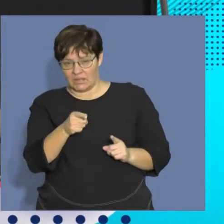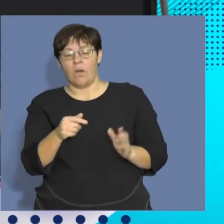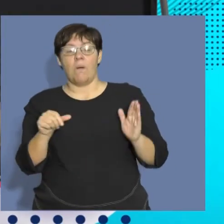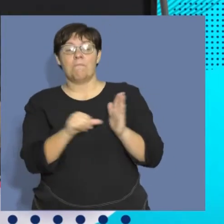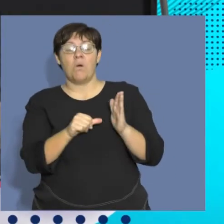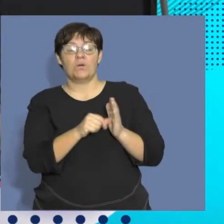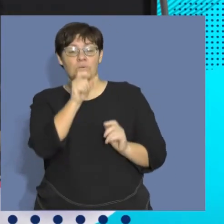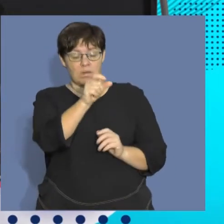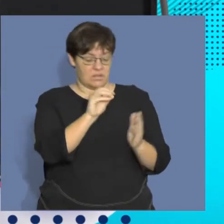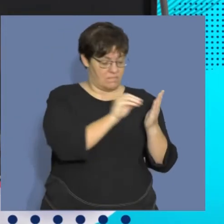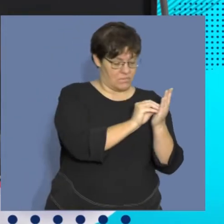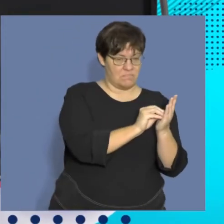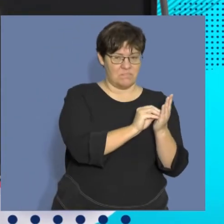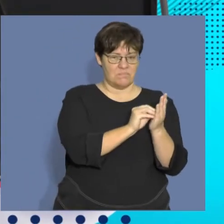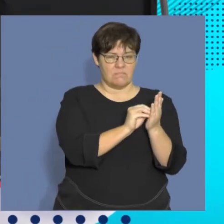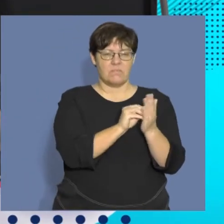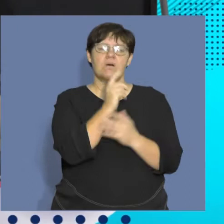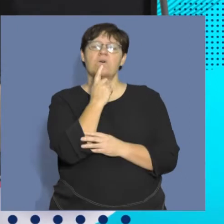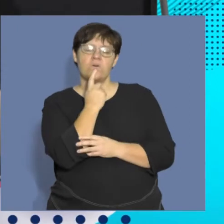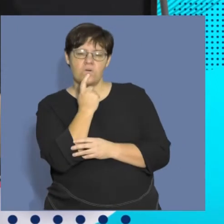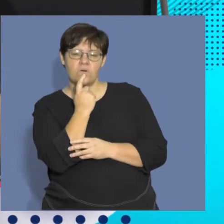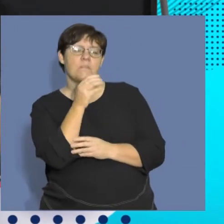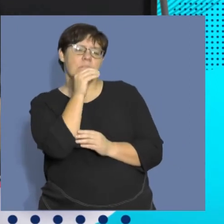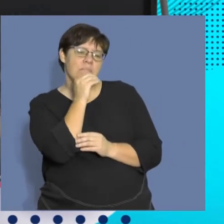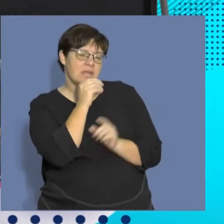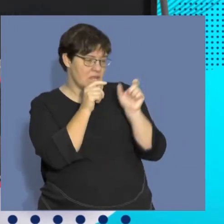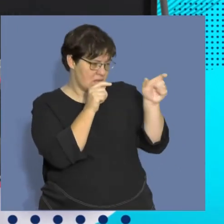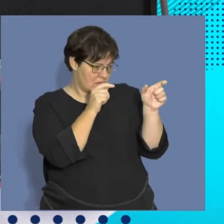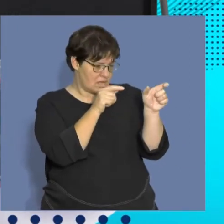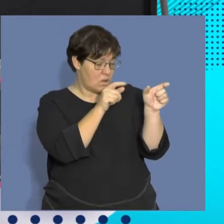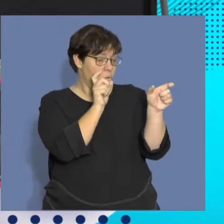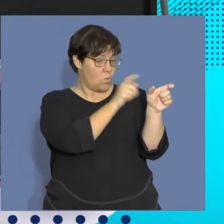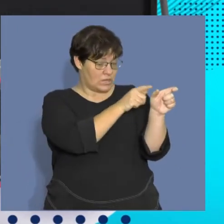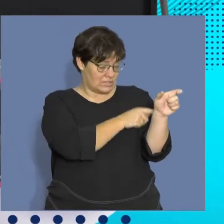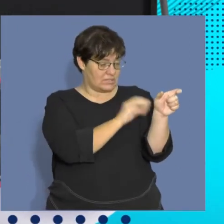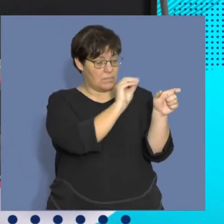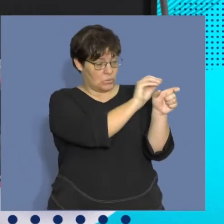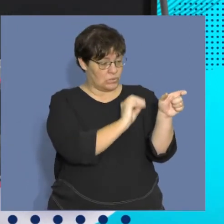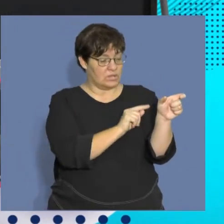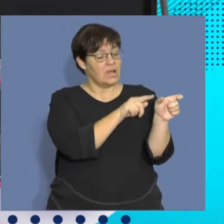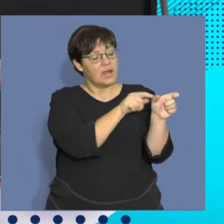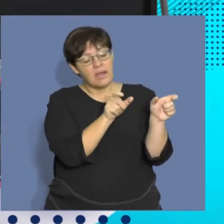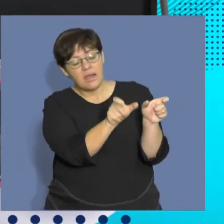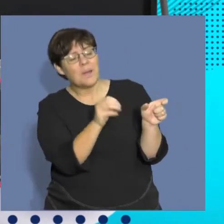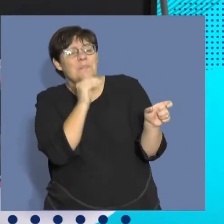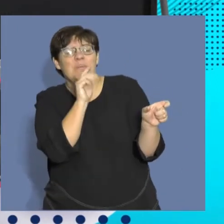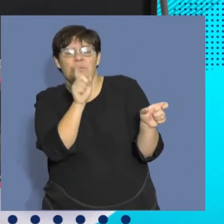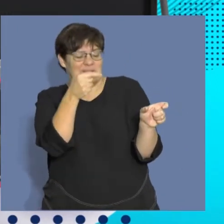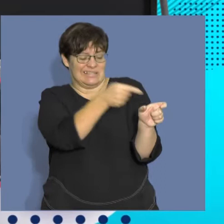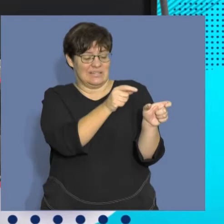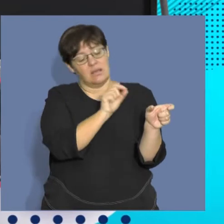these keywords, make sure you put the keyword in as well as the